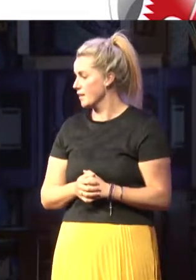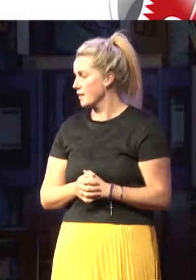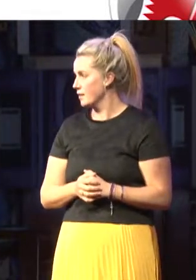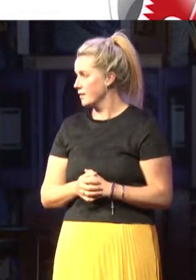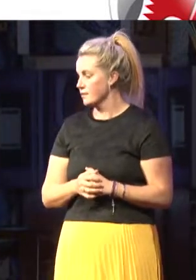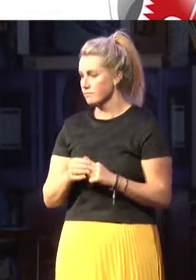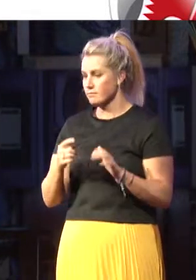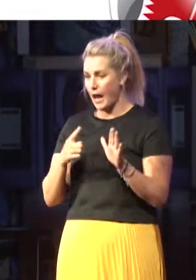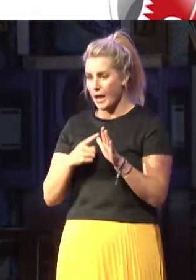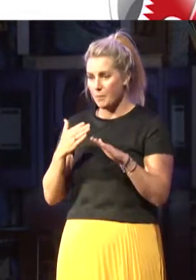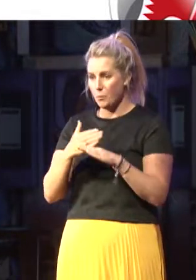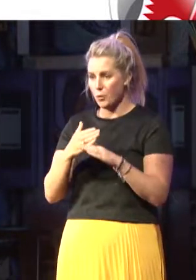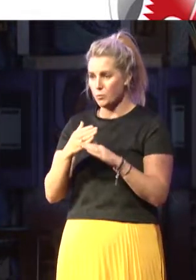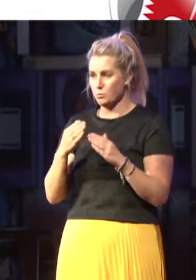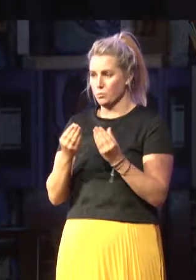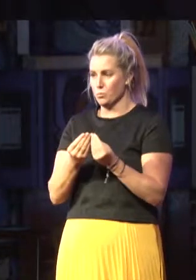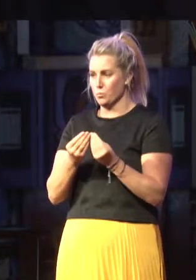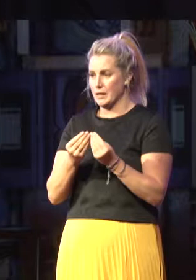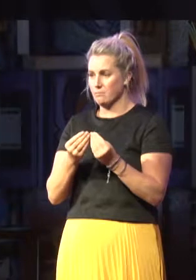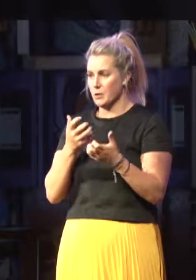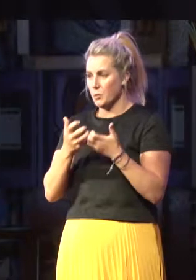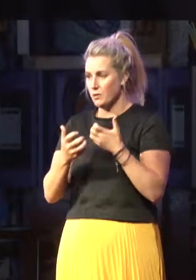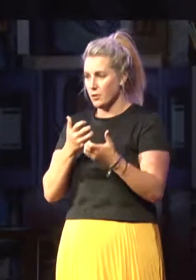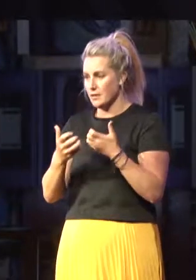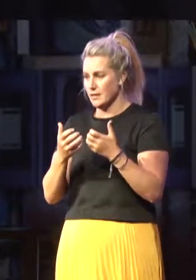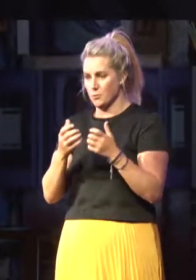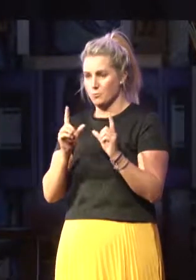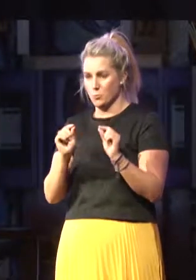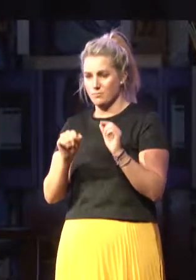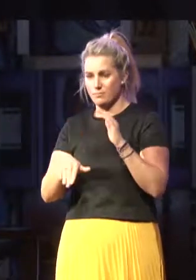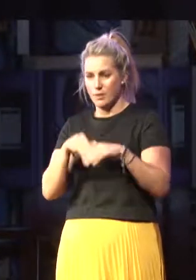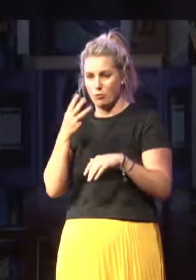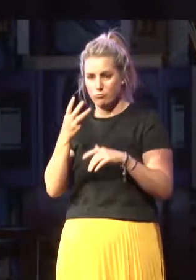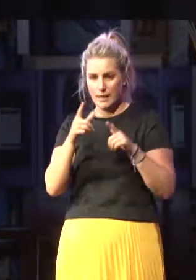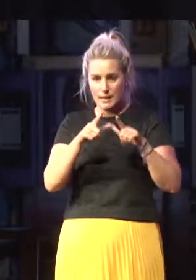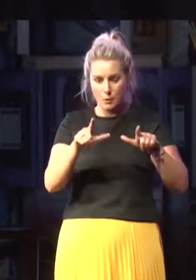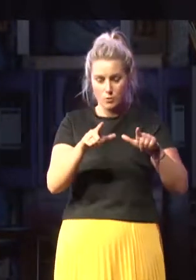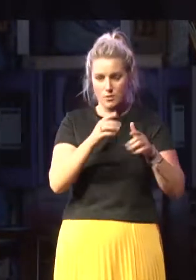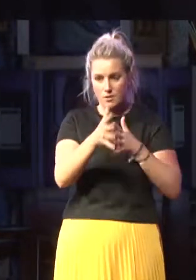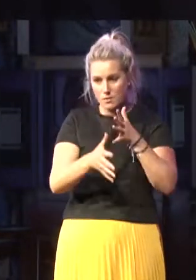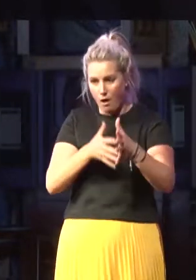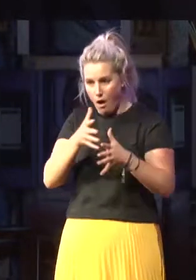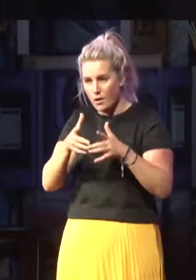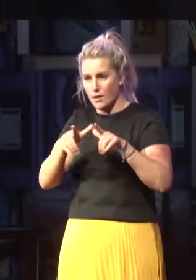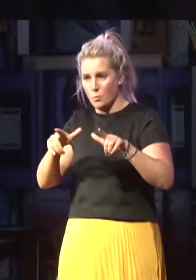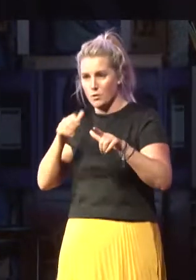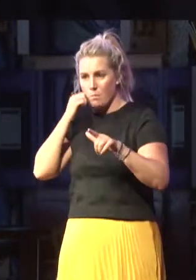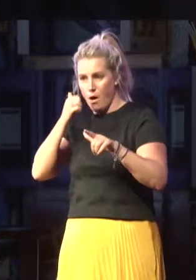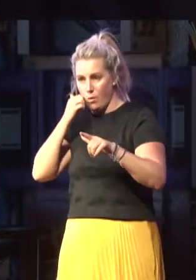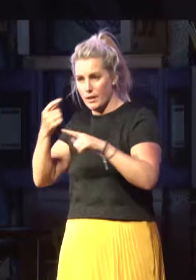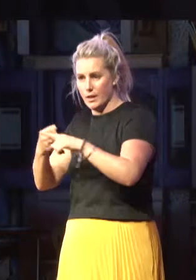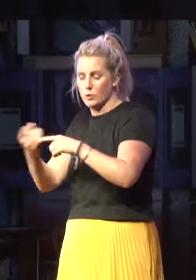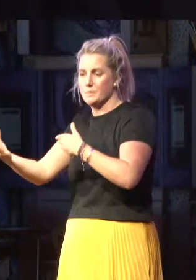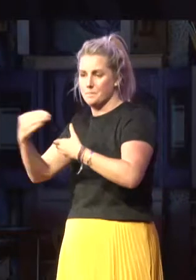Ackama worked with Victoria University to develop an online dictionary in all three of our official languages, Sign, English and Te Reo Māori.